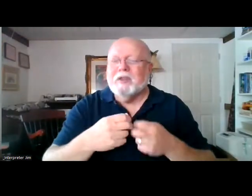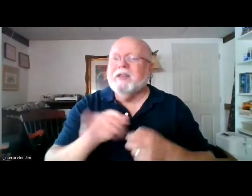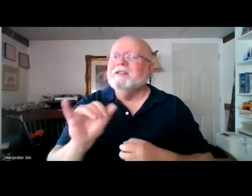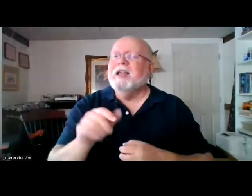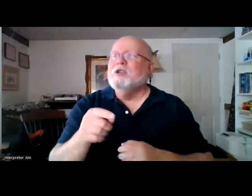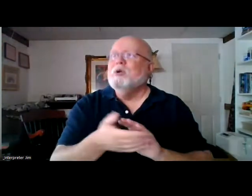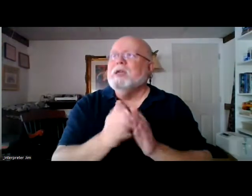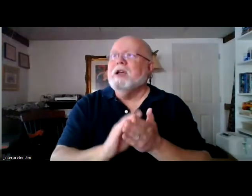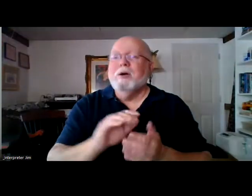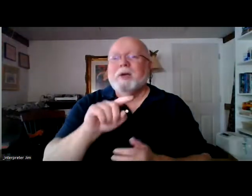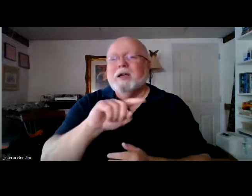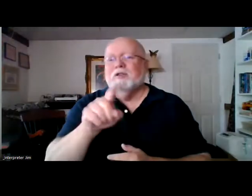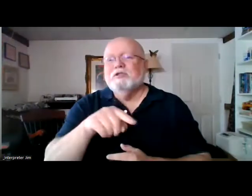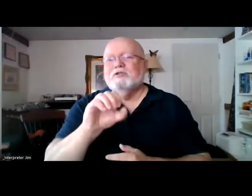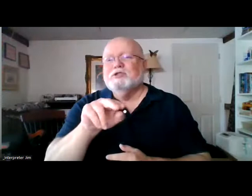like when you use substances.